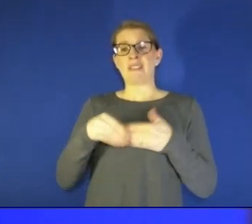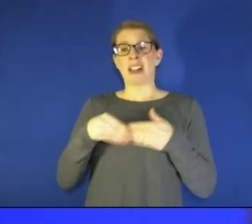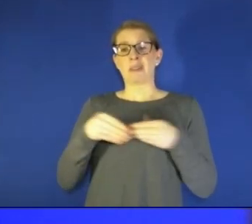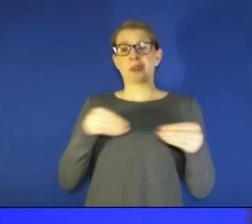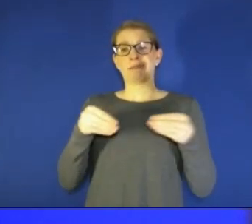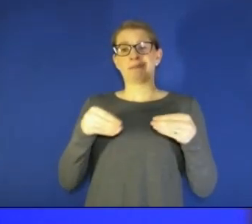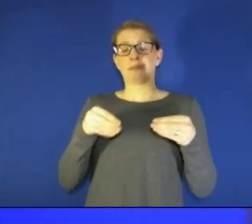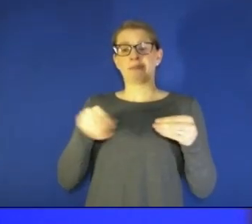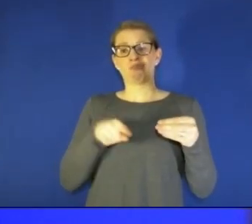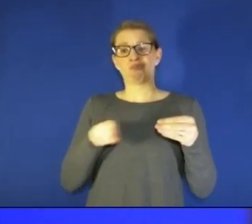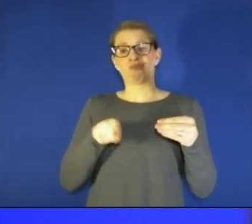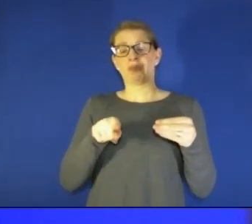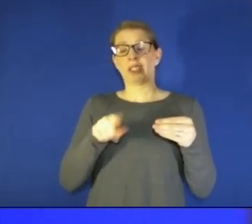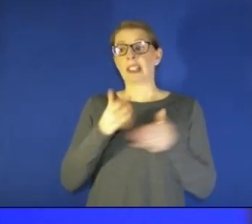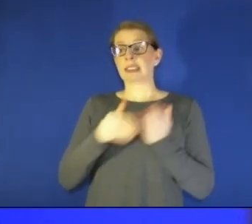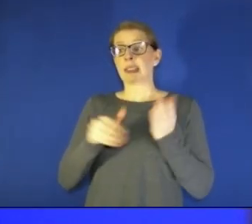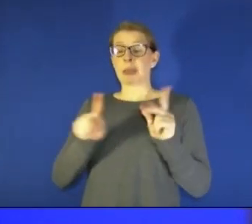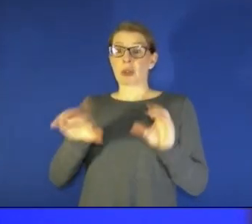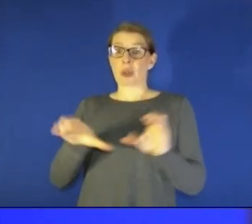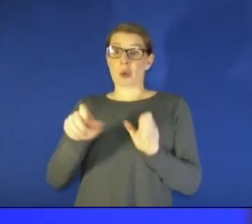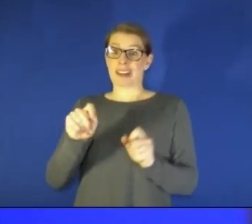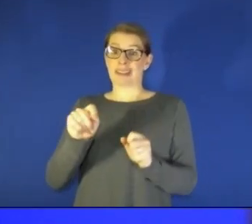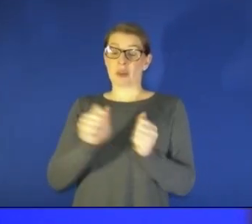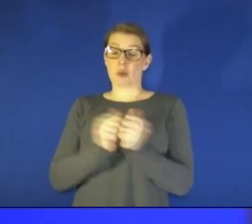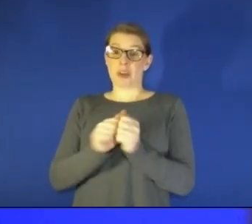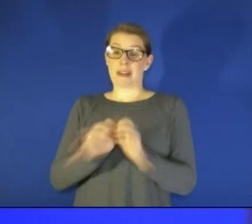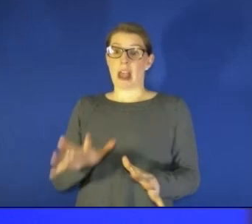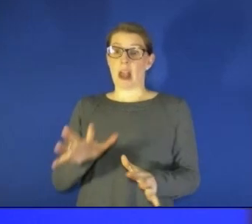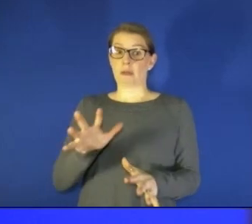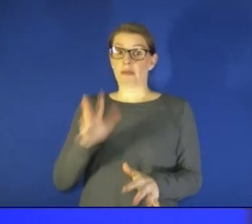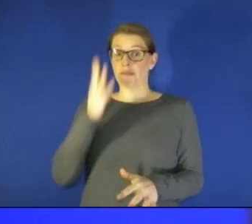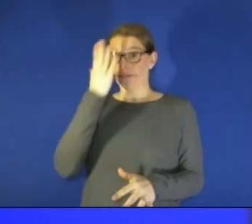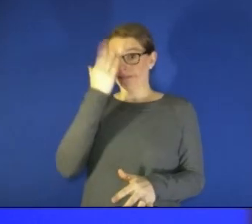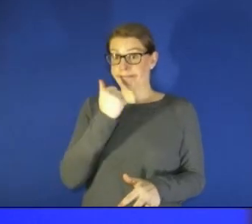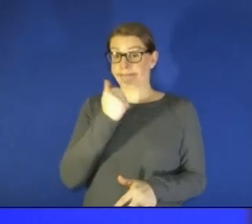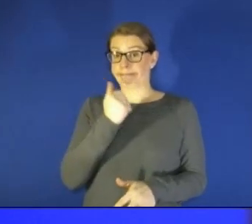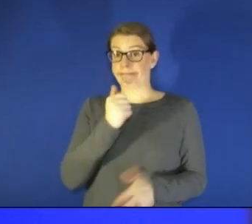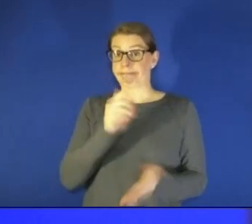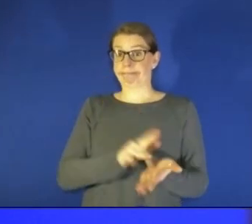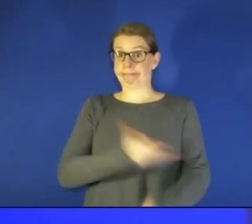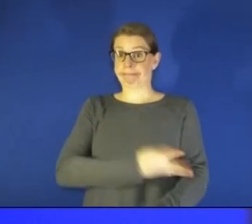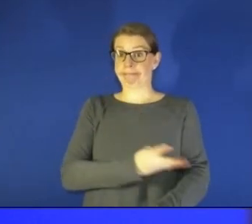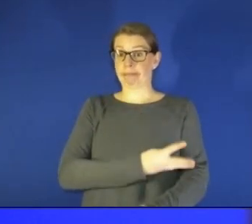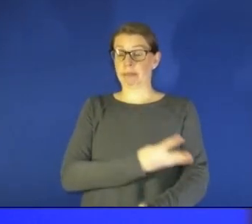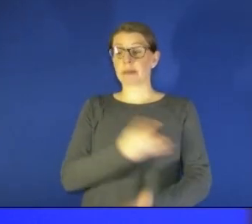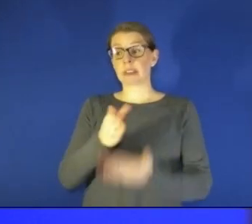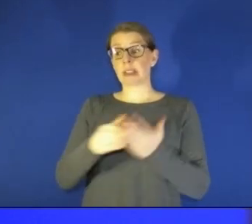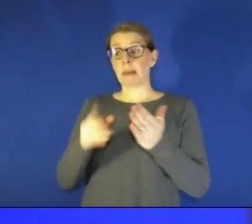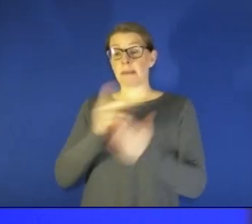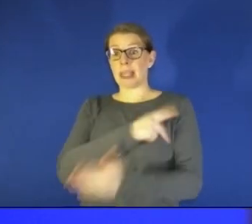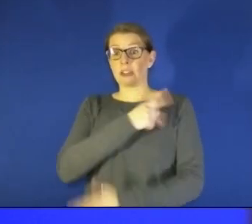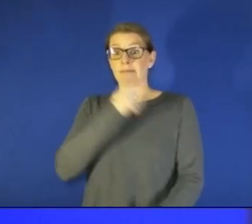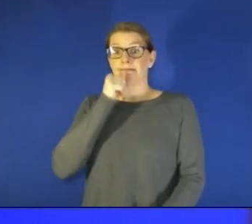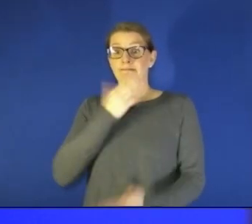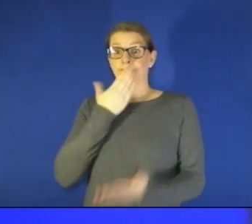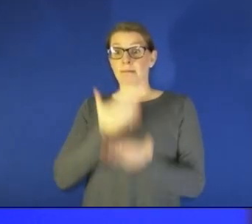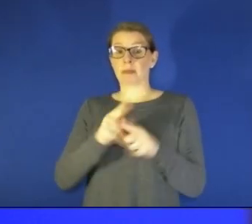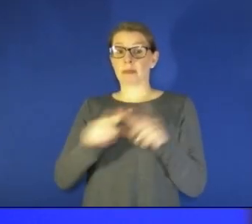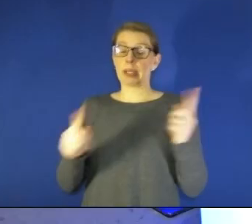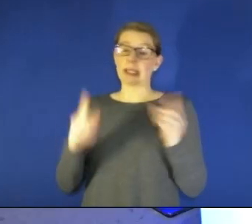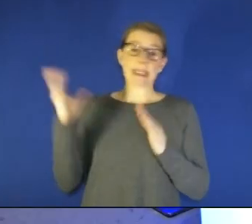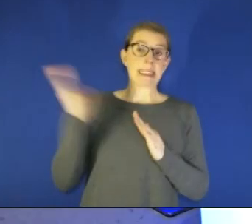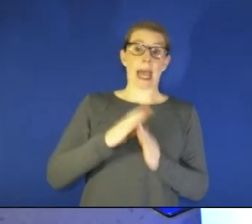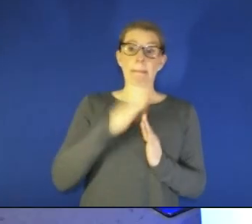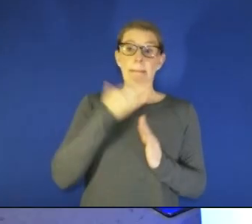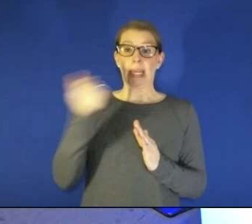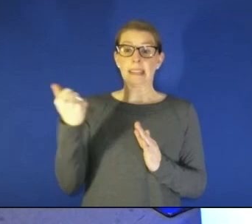without anesthesia as well, and so patients tolerate it usually very well. But again, the gold standard is a colonoscopy, a full colonoscopy.